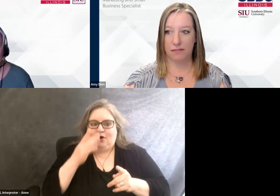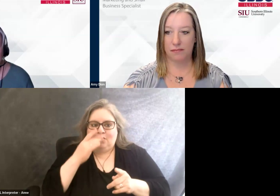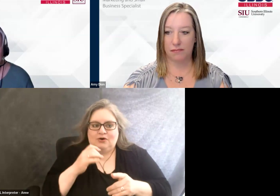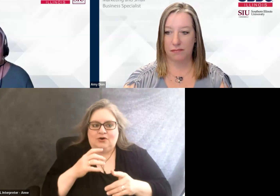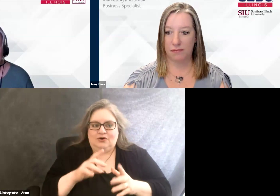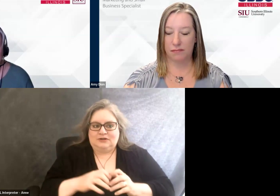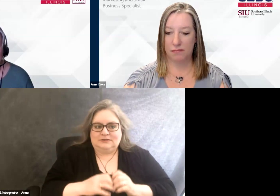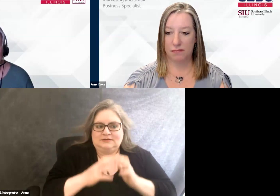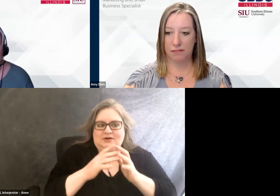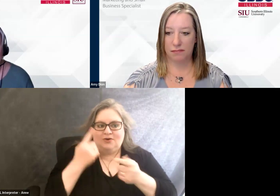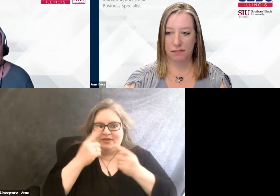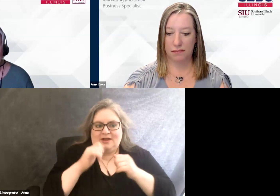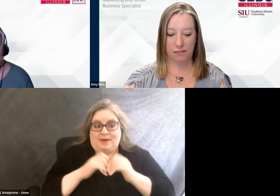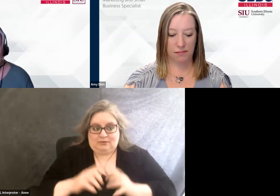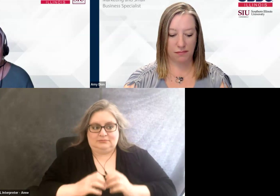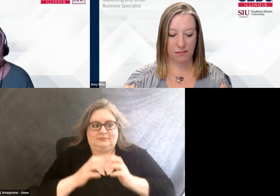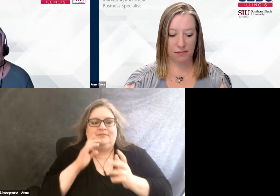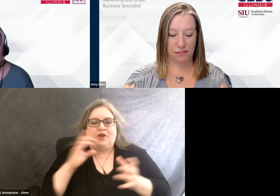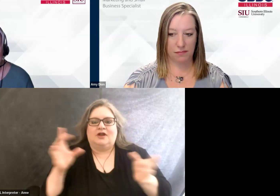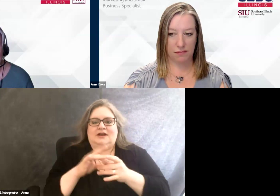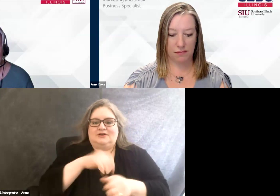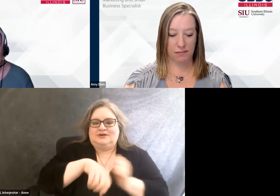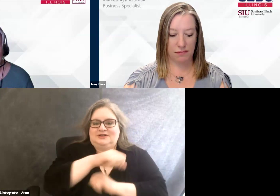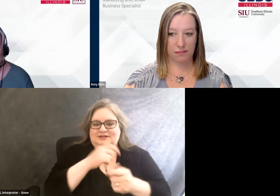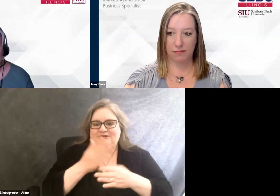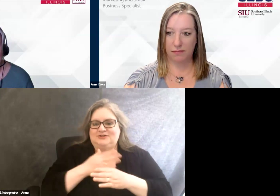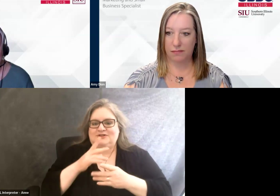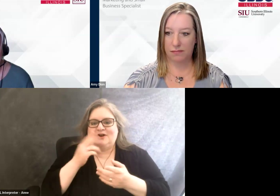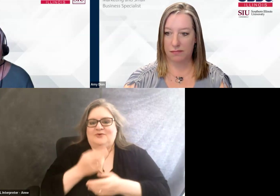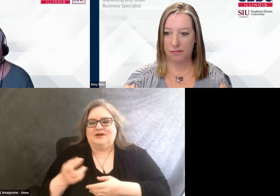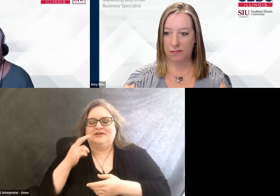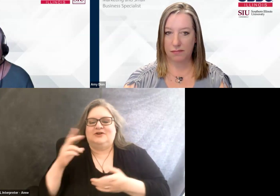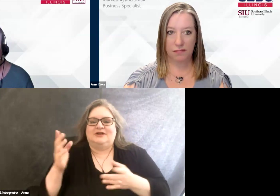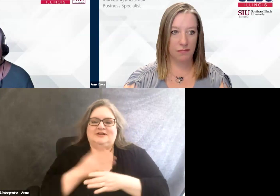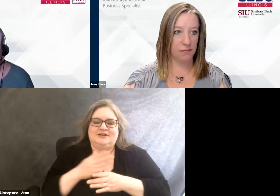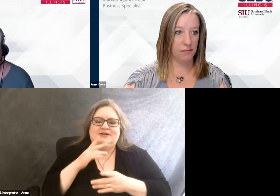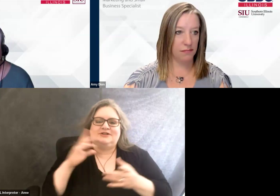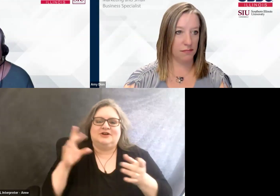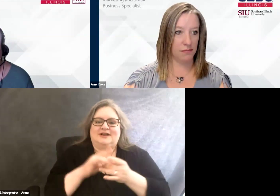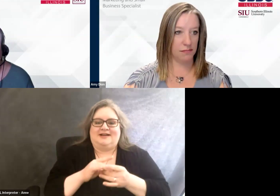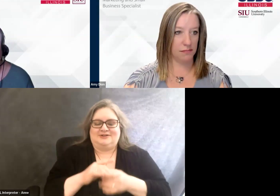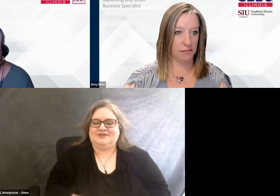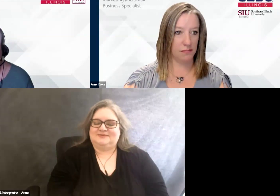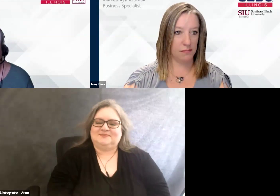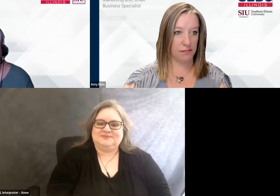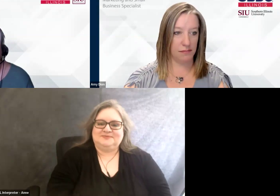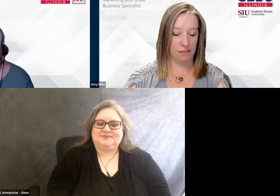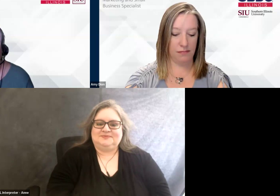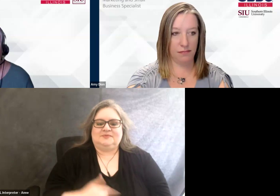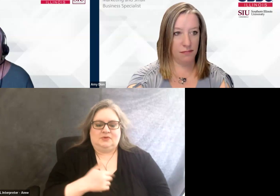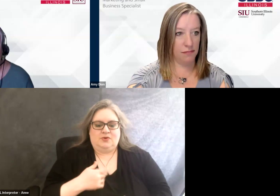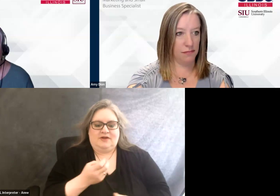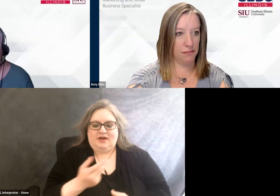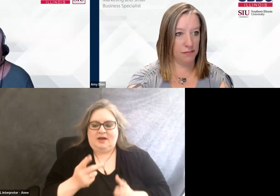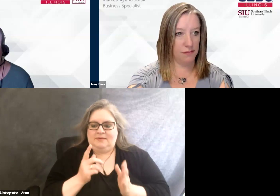their creative venture are connected to one another, able to share those resources, share those connections, as you're talking about. We have a couple